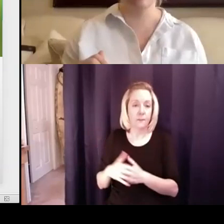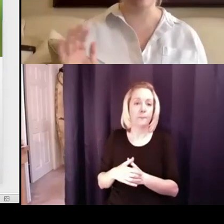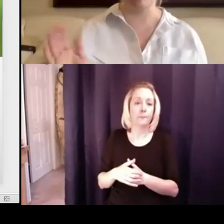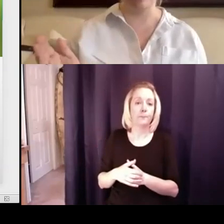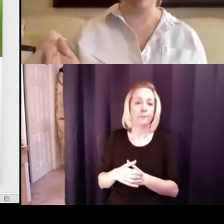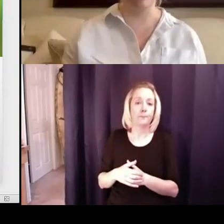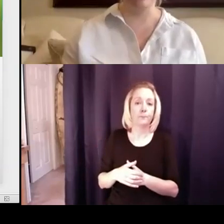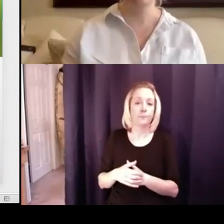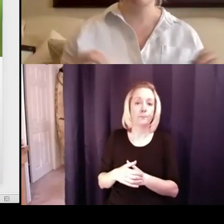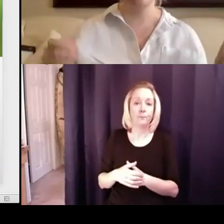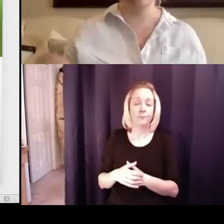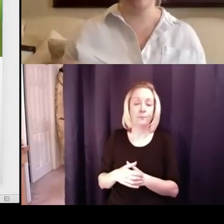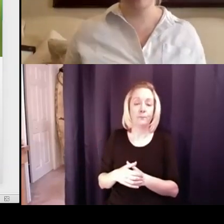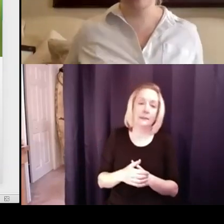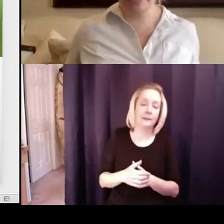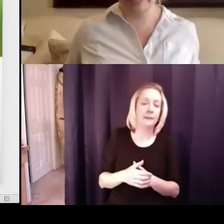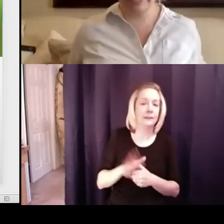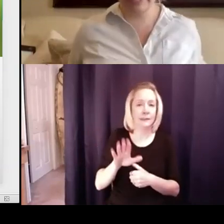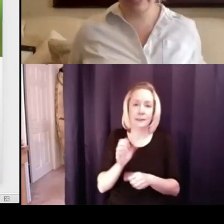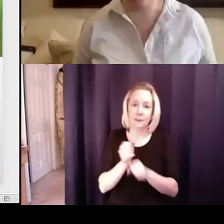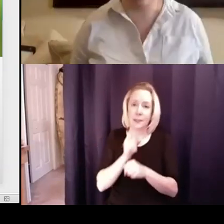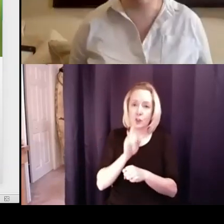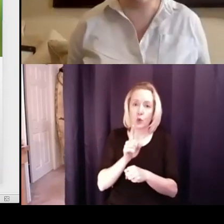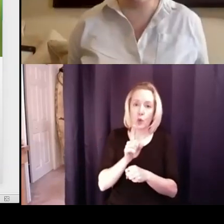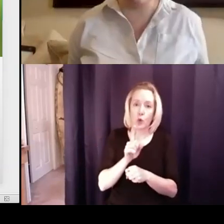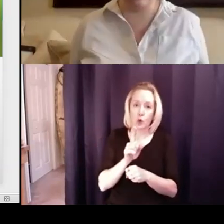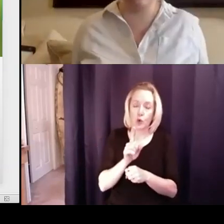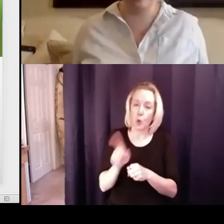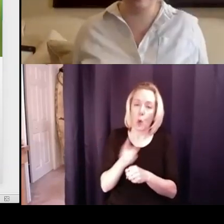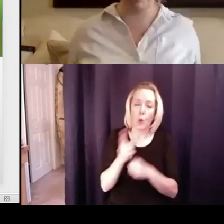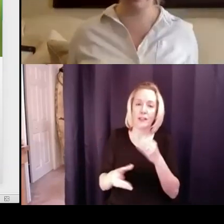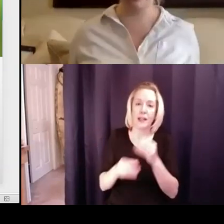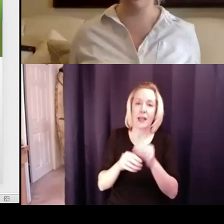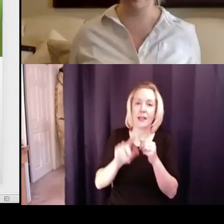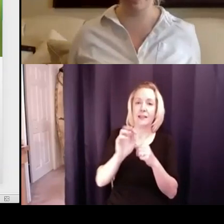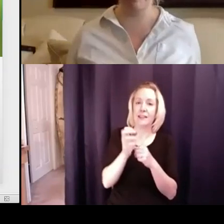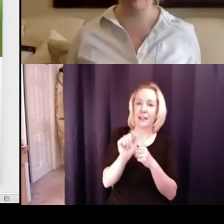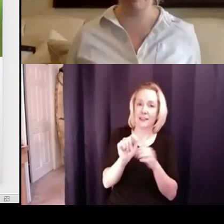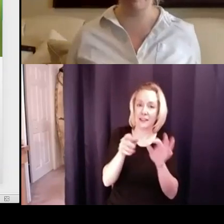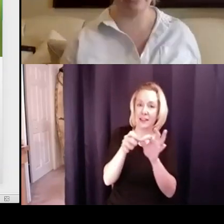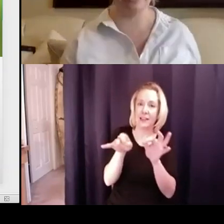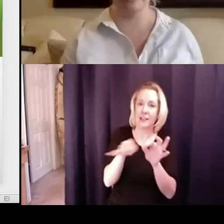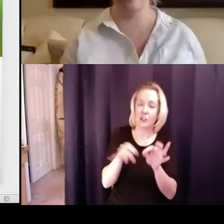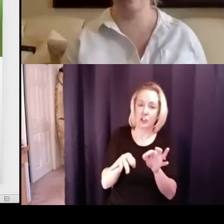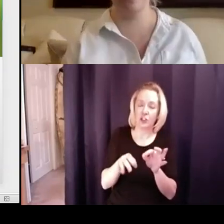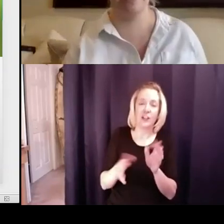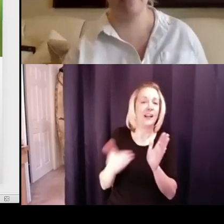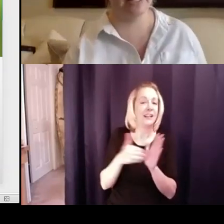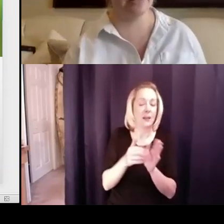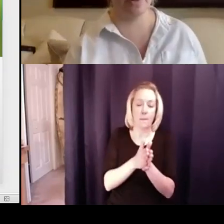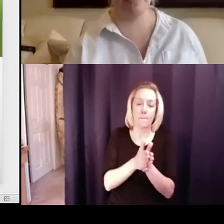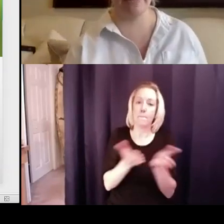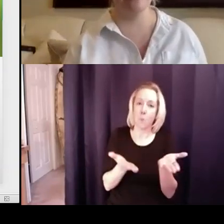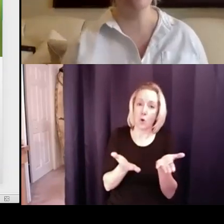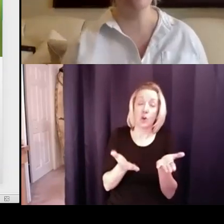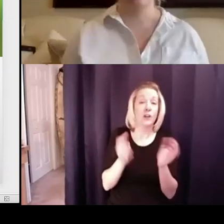The SLP in me, make sure that you're including text on every page, right? If it's a book, we really want to be promoting literacy. So whether that's print